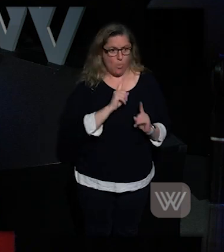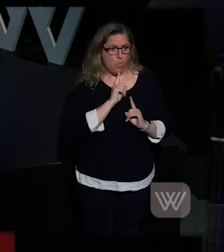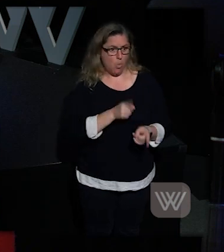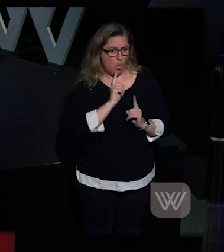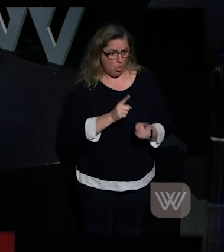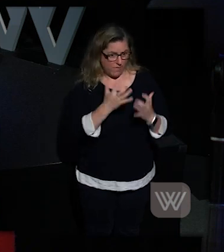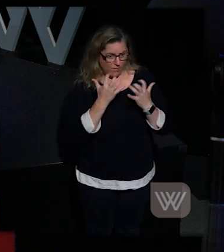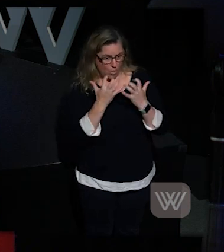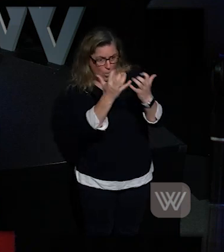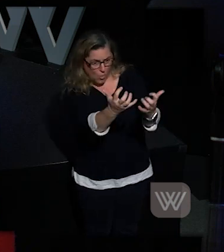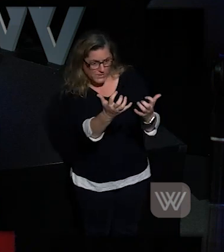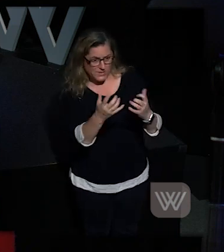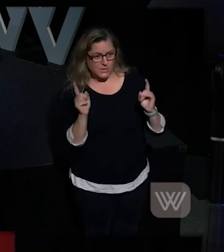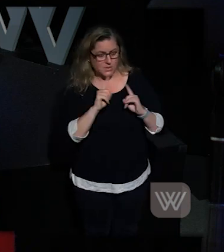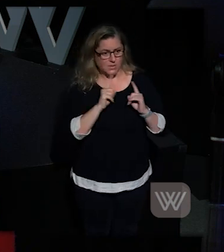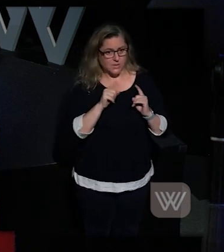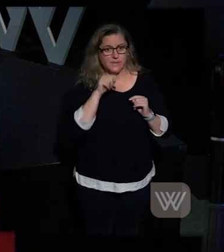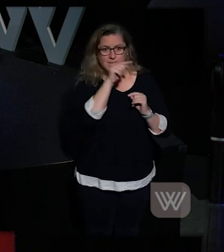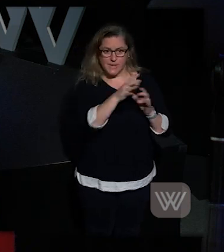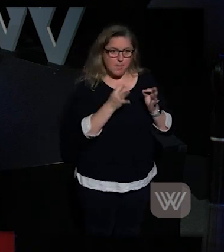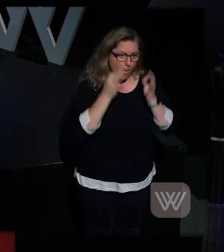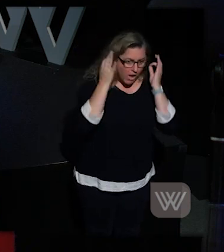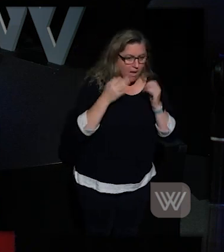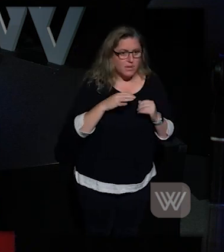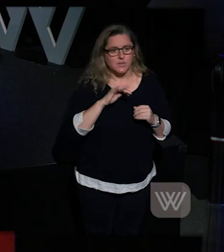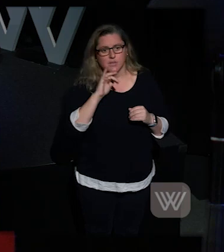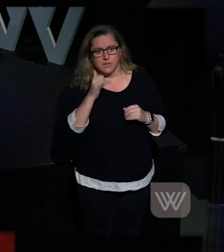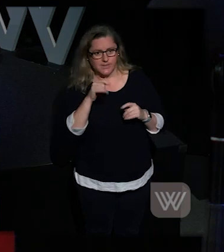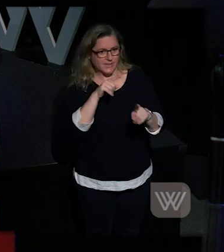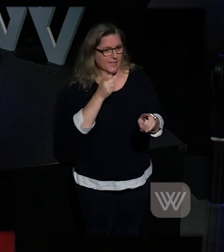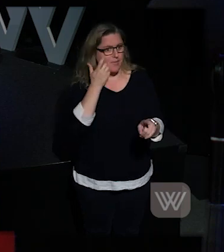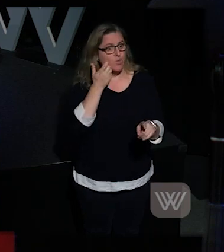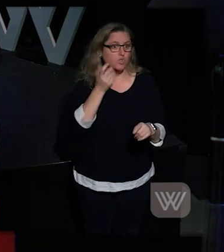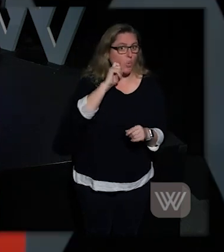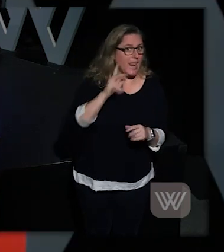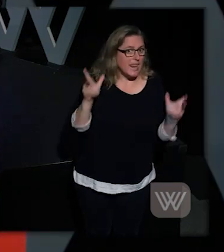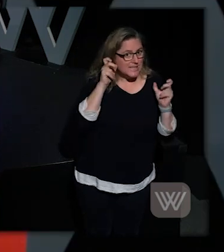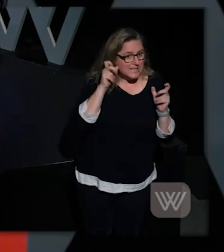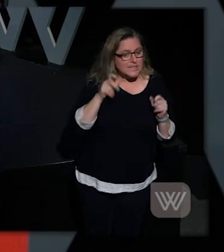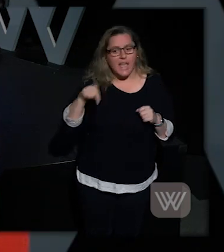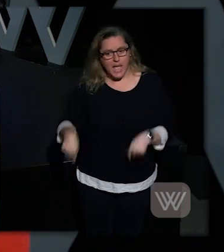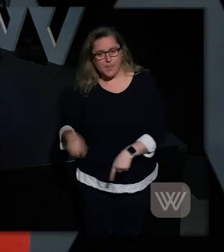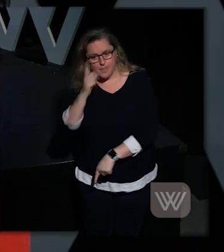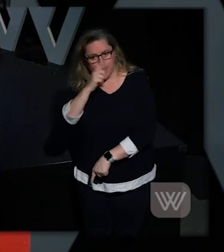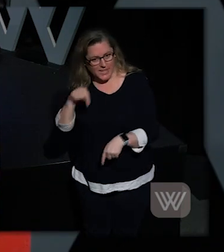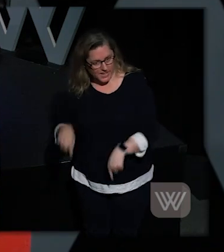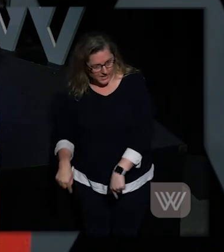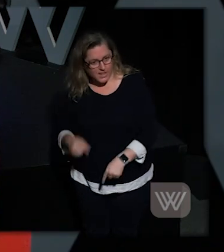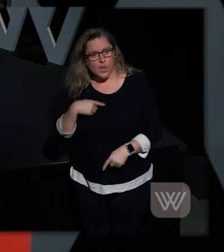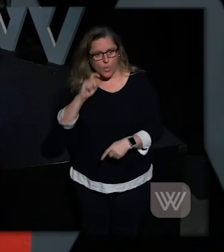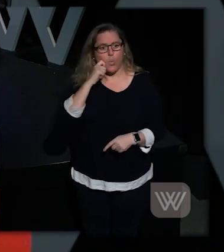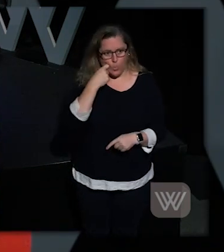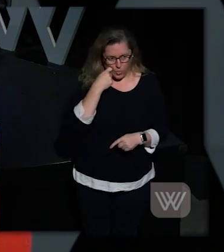for the audiences, both on the podcast, listening to us in the future, and those that are here with us in the room, we are going to deal with